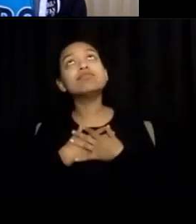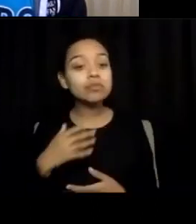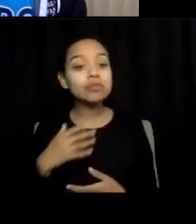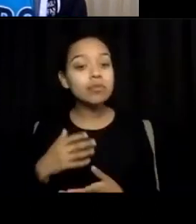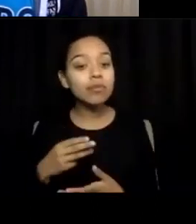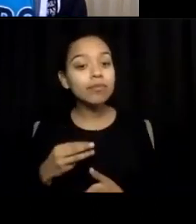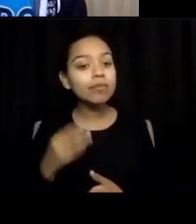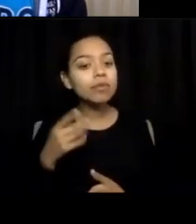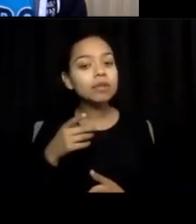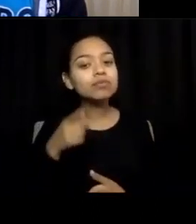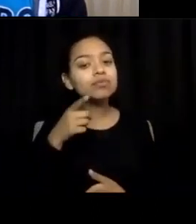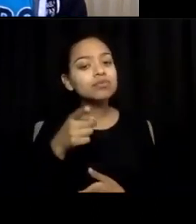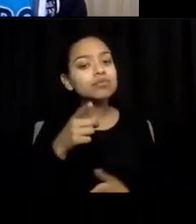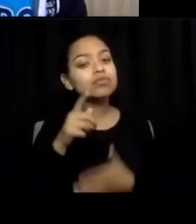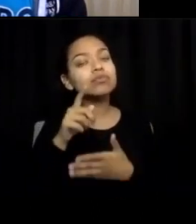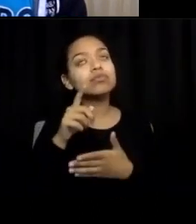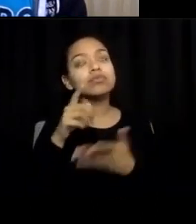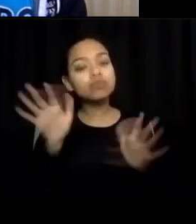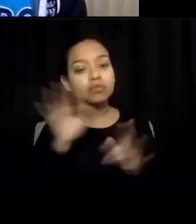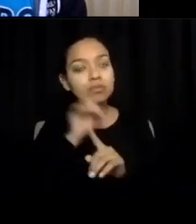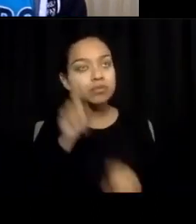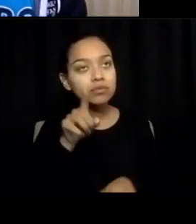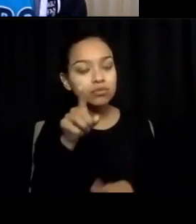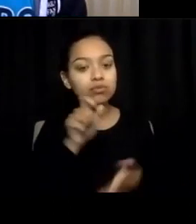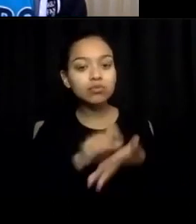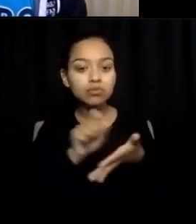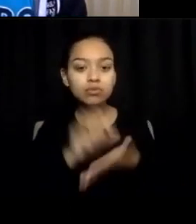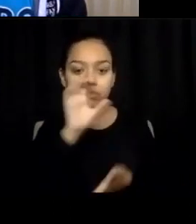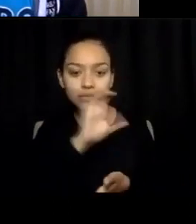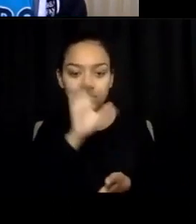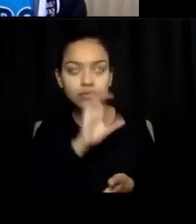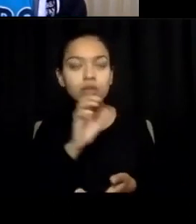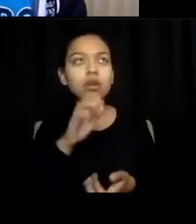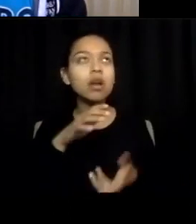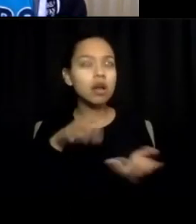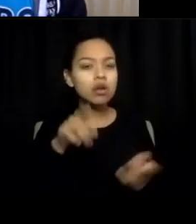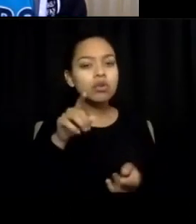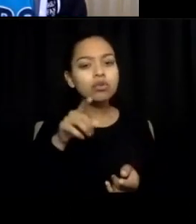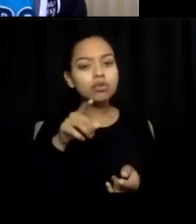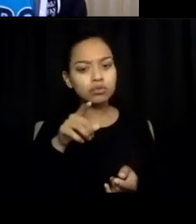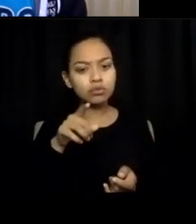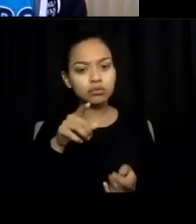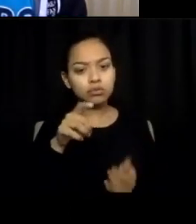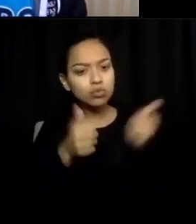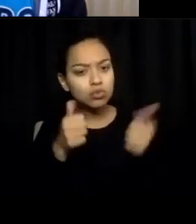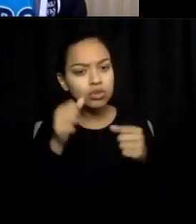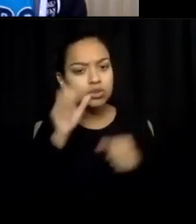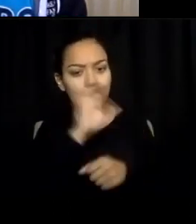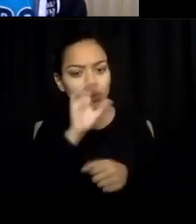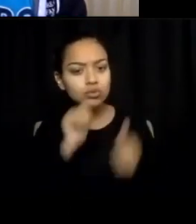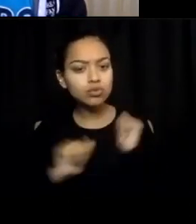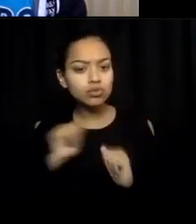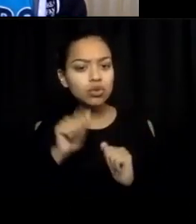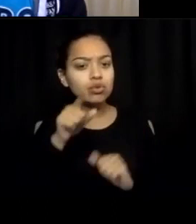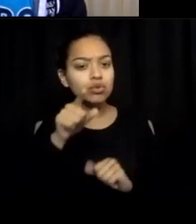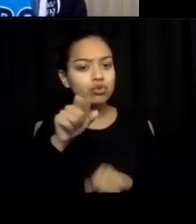If you write cartoons, do you know which cartoon show you've been working on, like back from